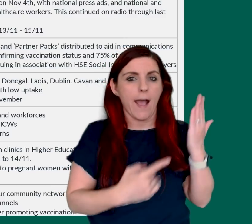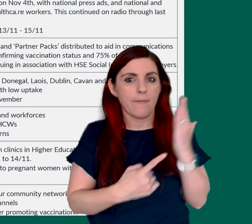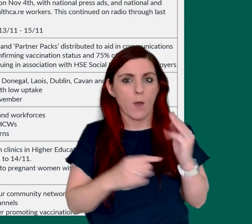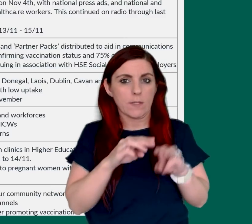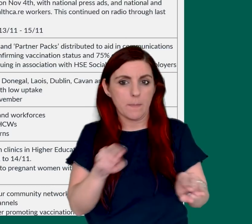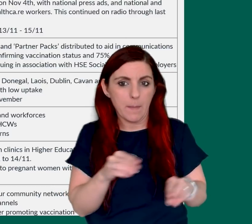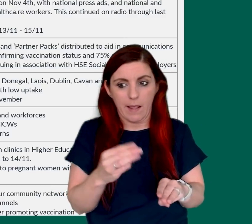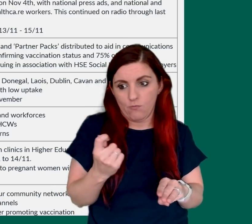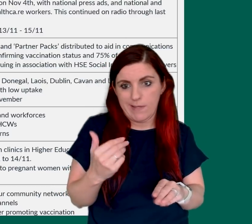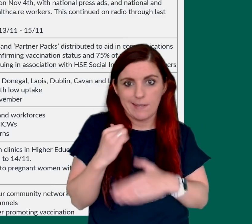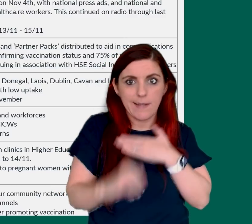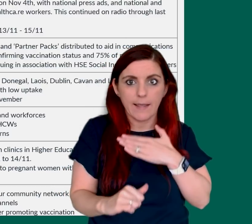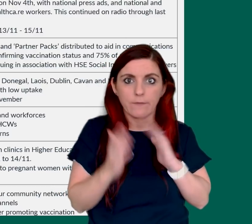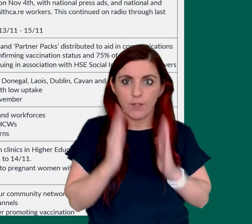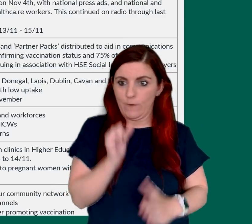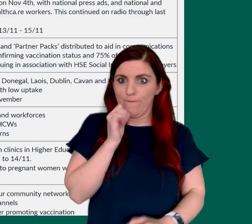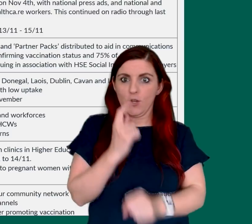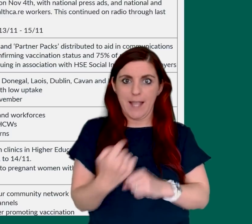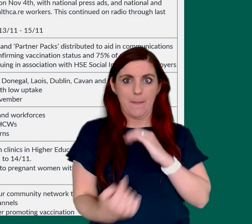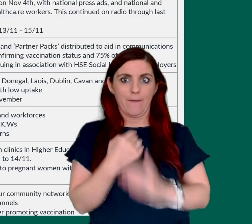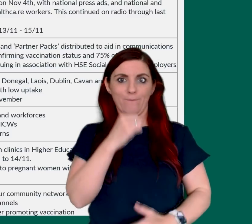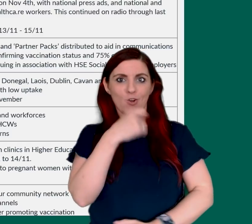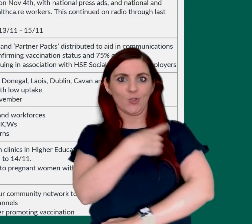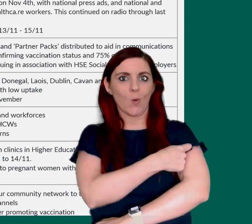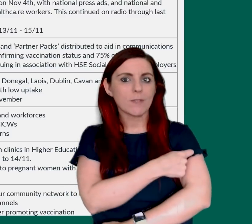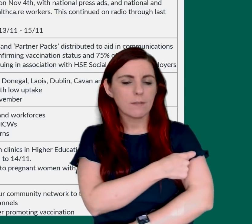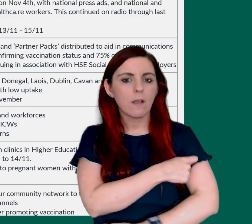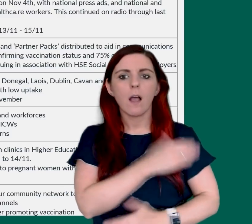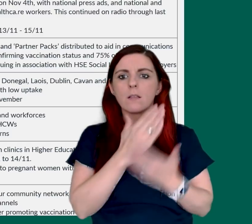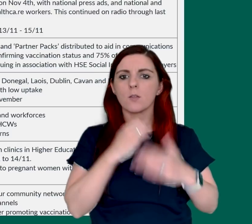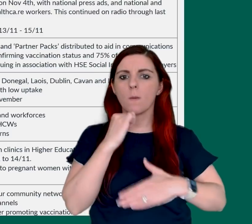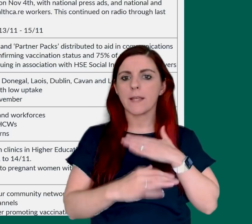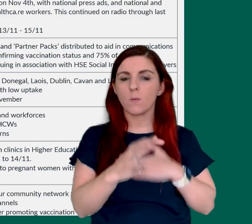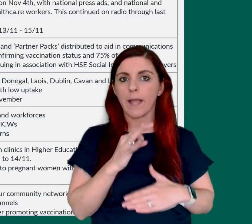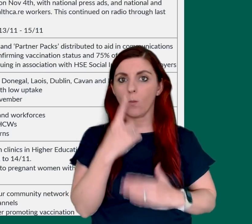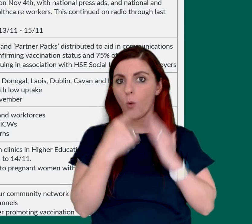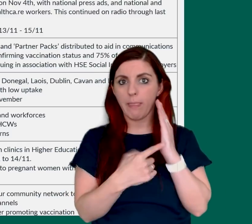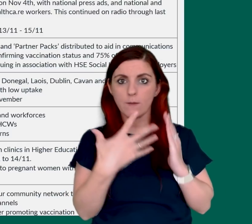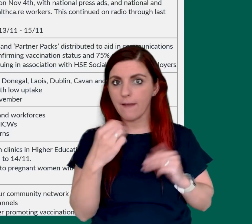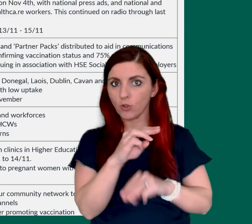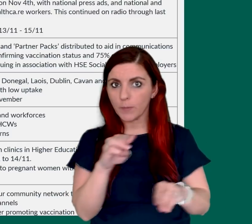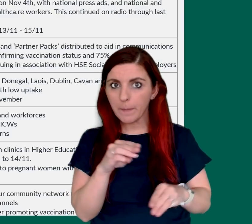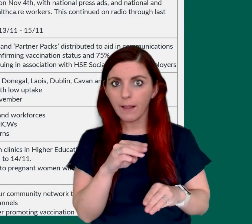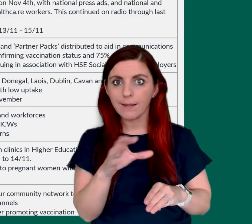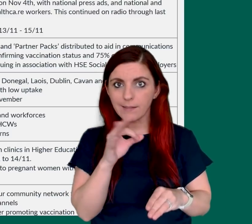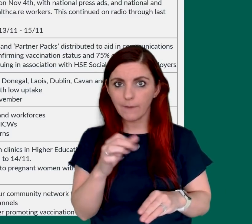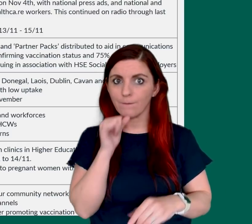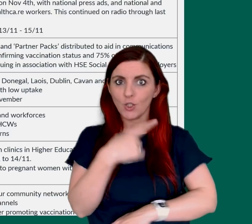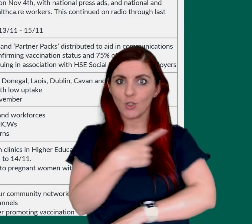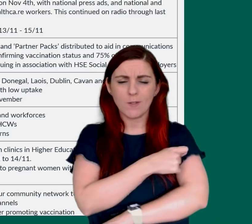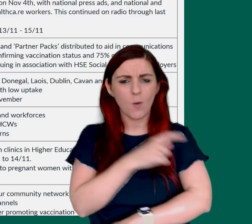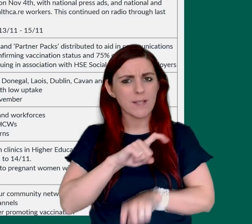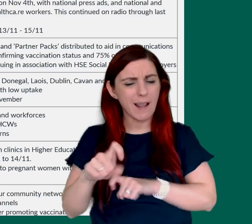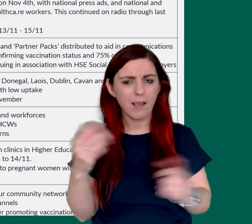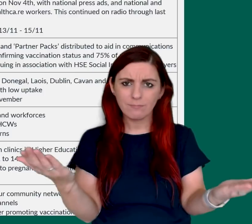over recent days, again, continuing to get their first dose. And on some days, we're getting that up to 1,500 people. So we're still encouraging people to come forward.